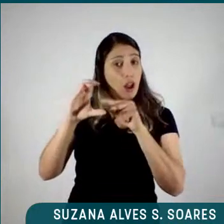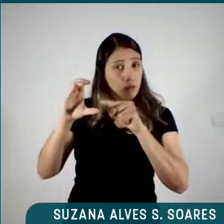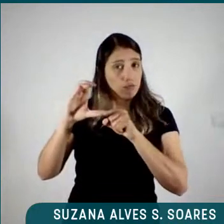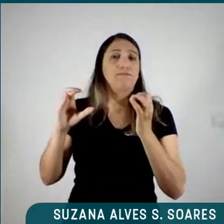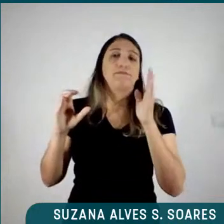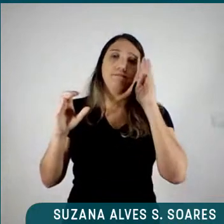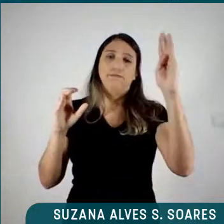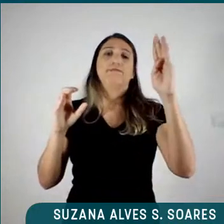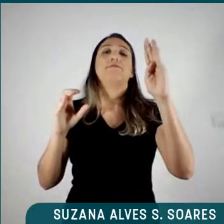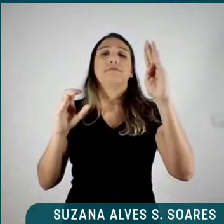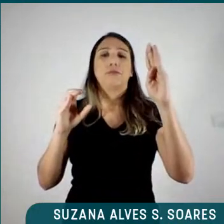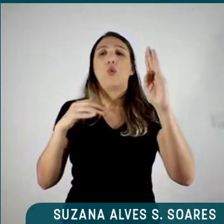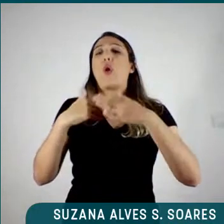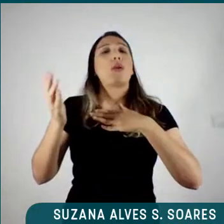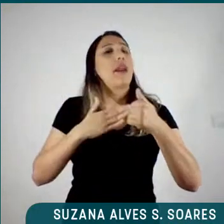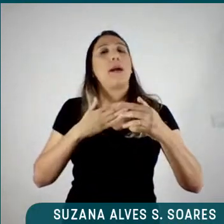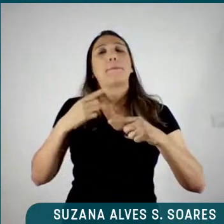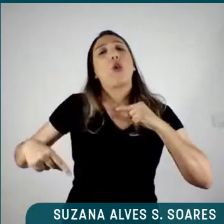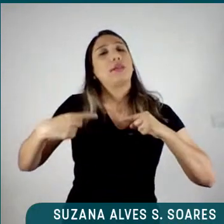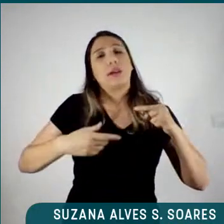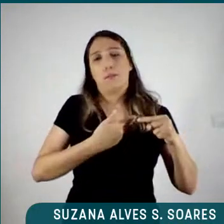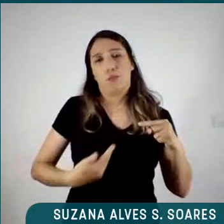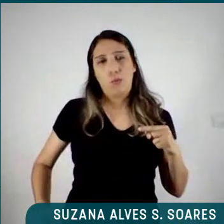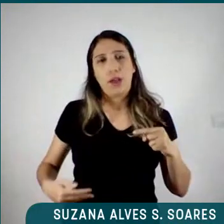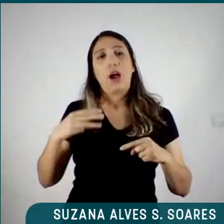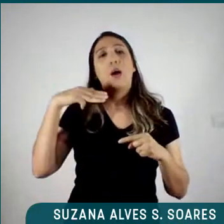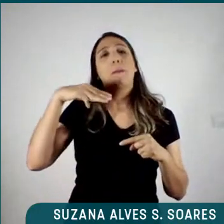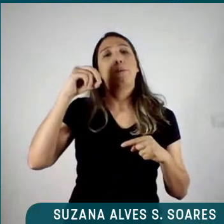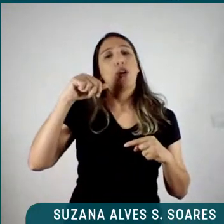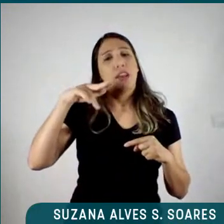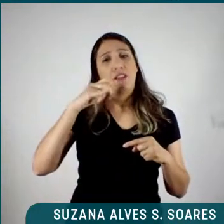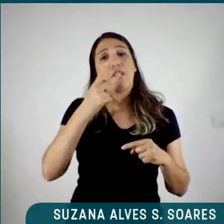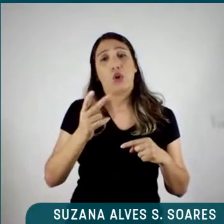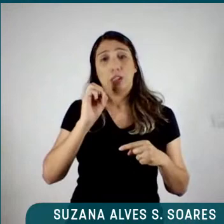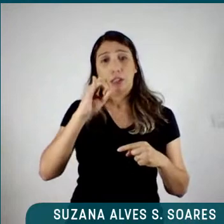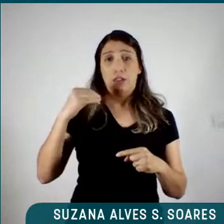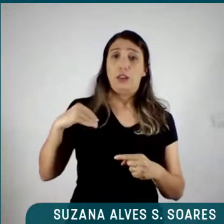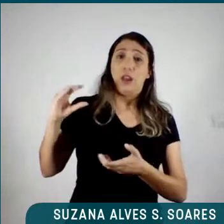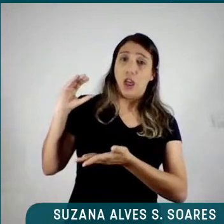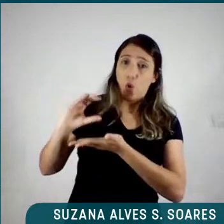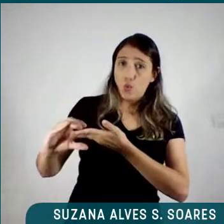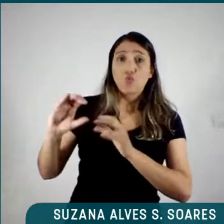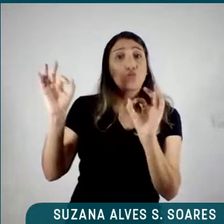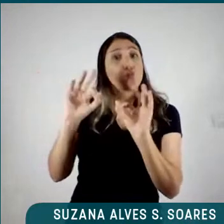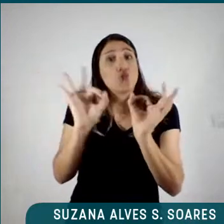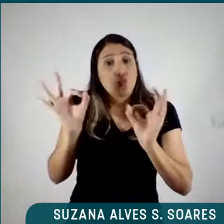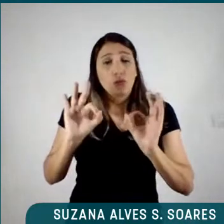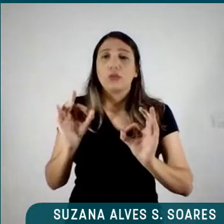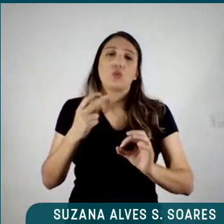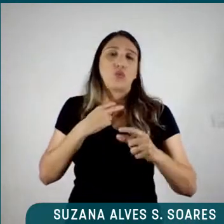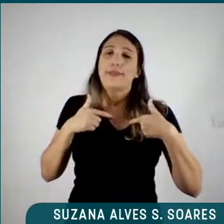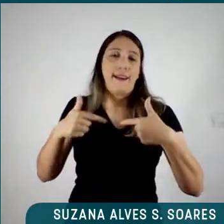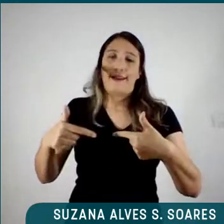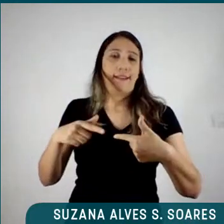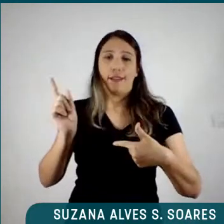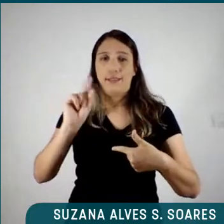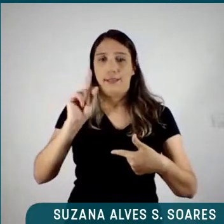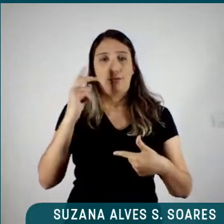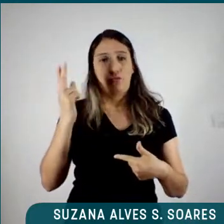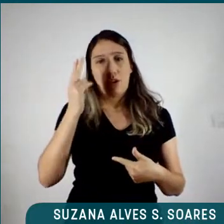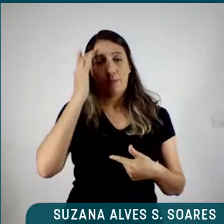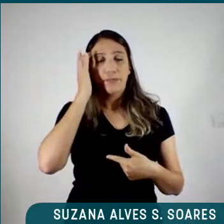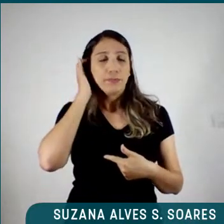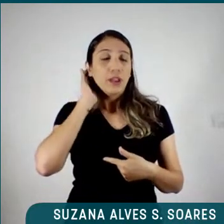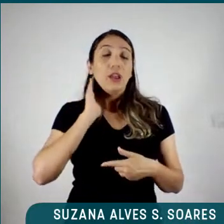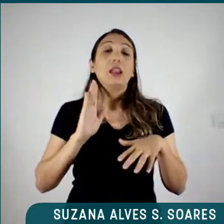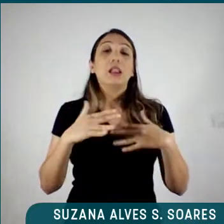is fundamental as well. até a Monique citou, sem recurso, de And fato, não tem Monique mentioned nesse without estudo, resources, you cannot do tem uma